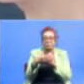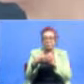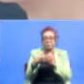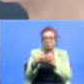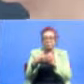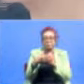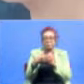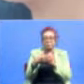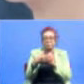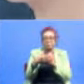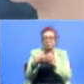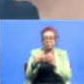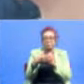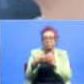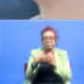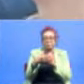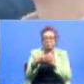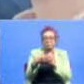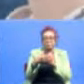Thank you very much. Thank you.